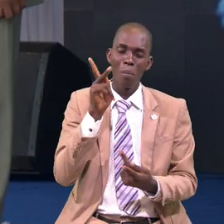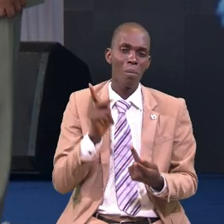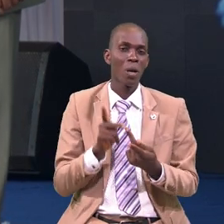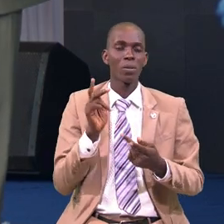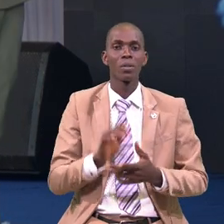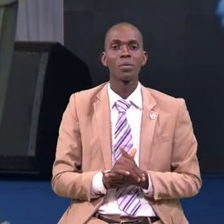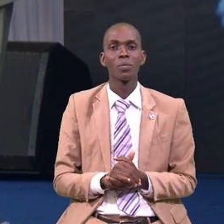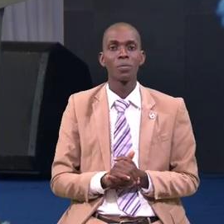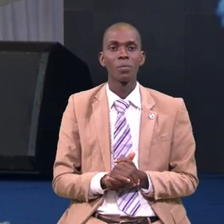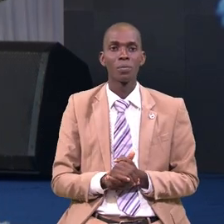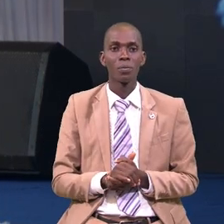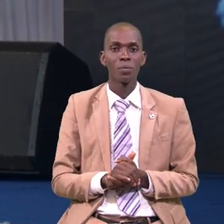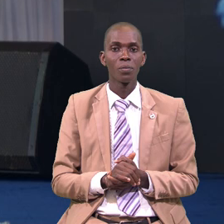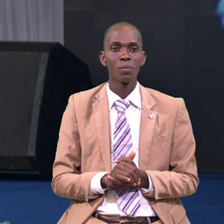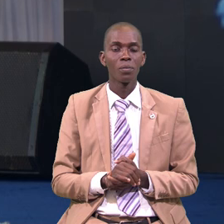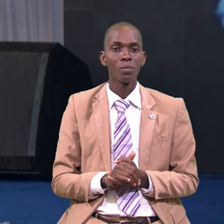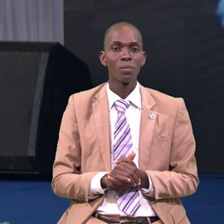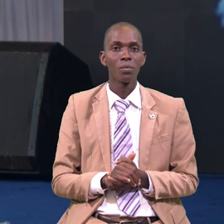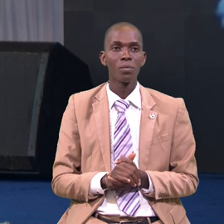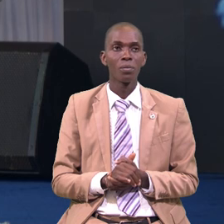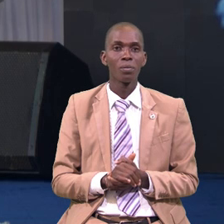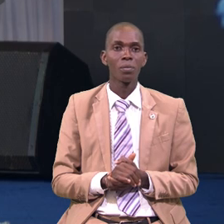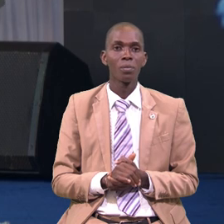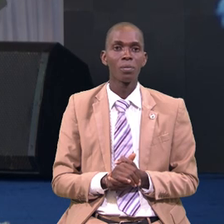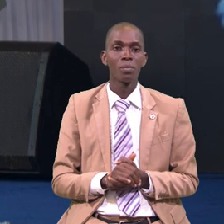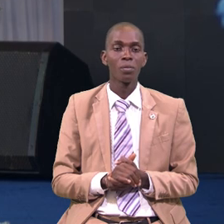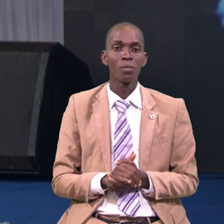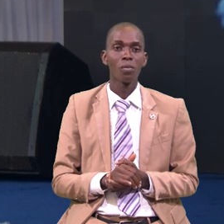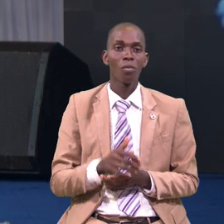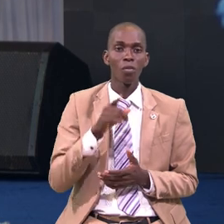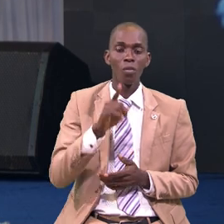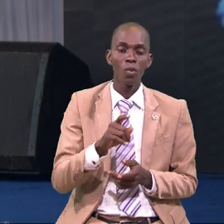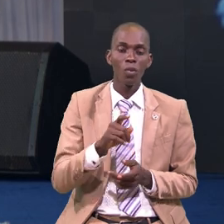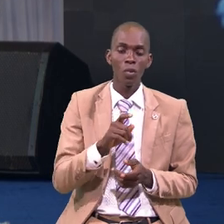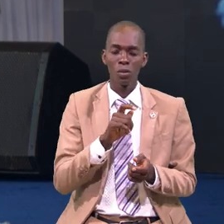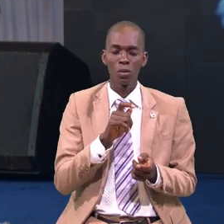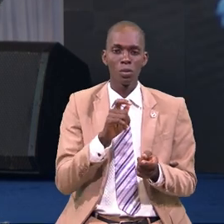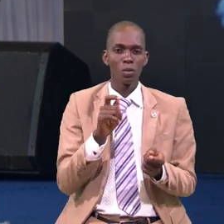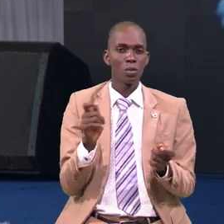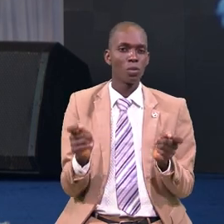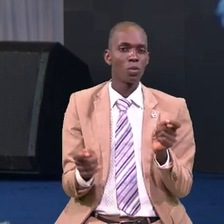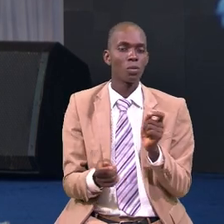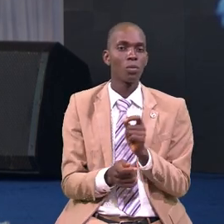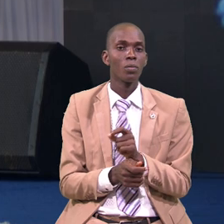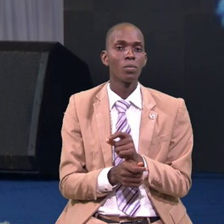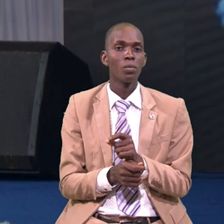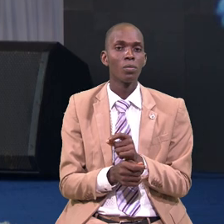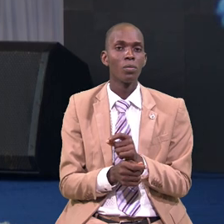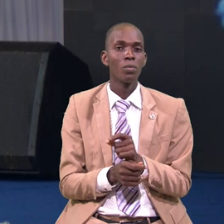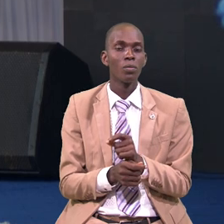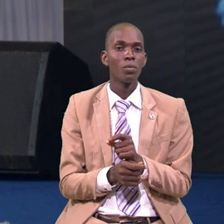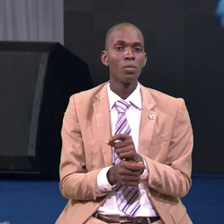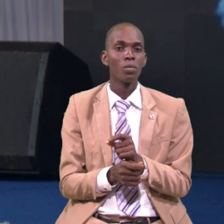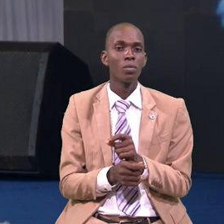et malhonnête, lui il est pur, parfait. You turned your back on God. Vous vous tournez vers Dieu. And now you